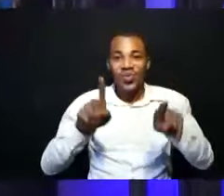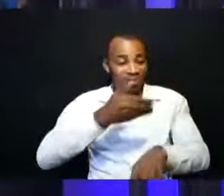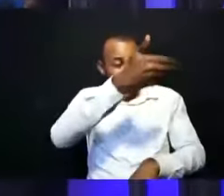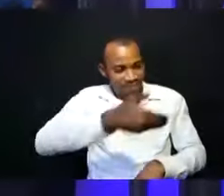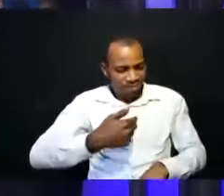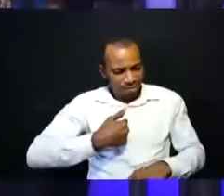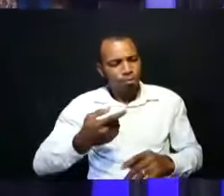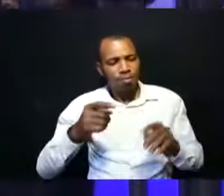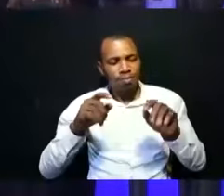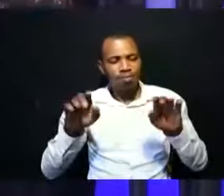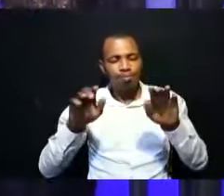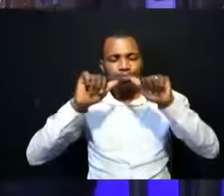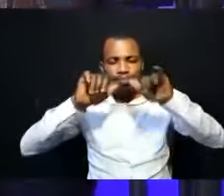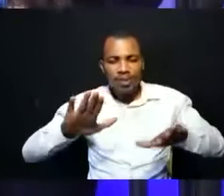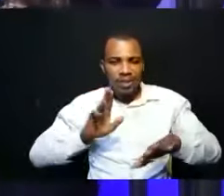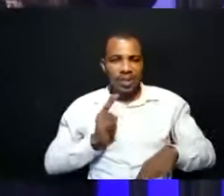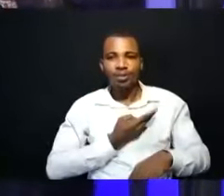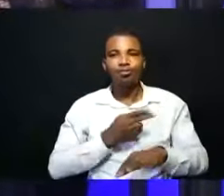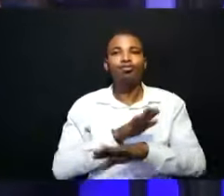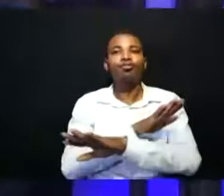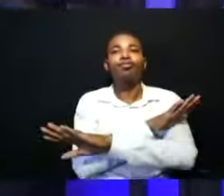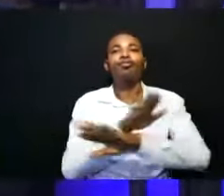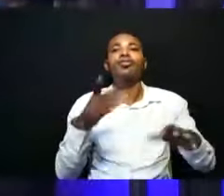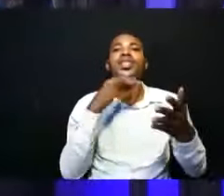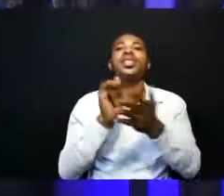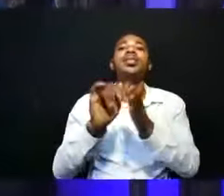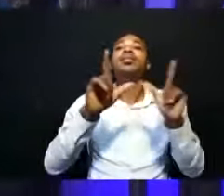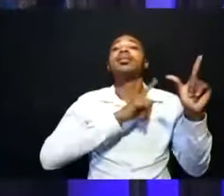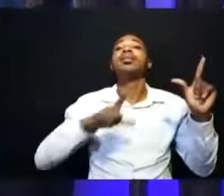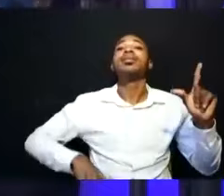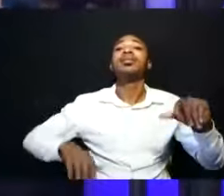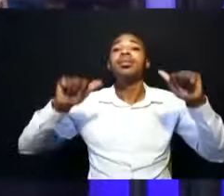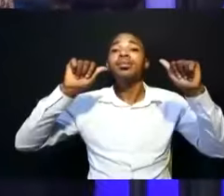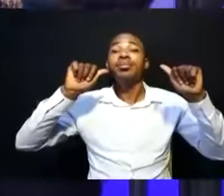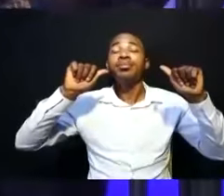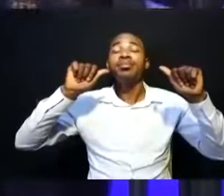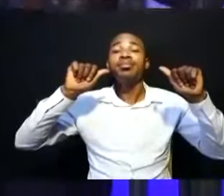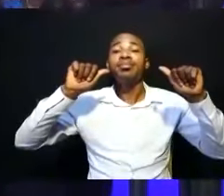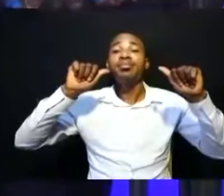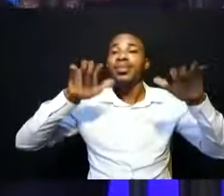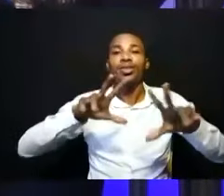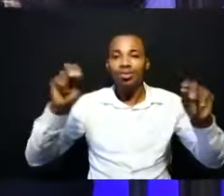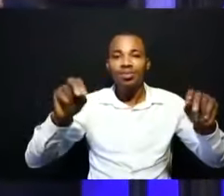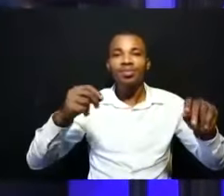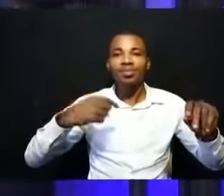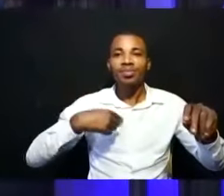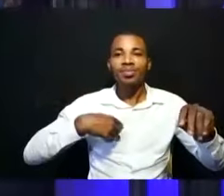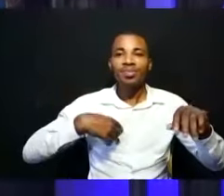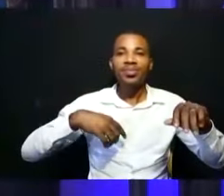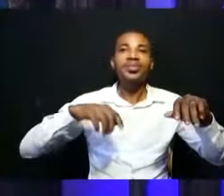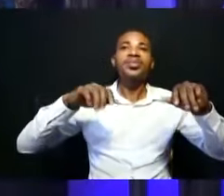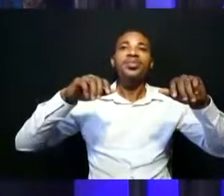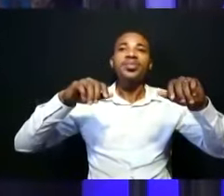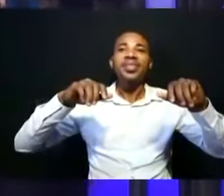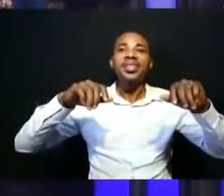benediction. Yeah. Don't just come and say, may the Lord bless. Say, close your eyes. And because for a long time you have not been